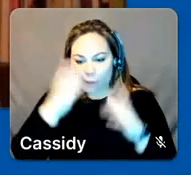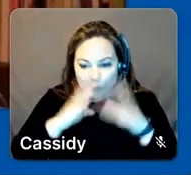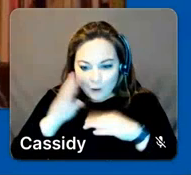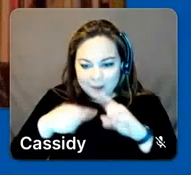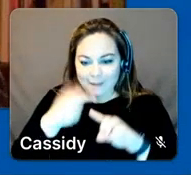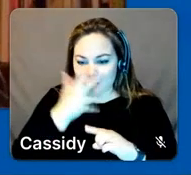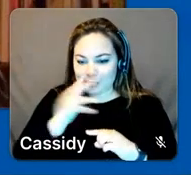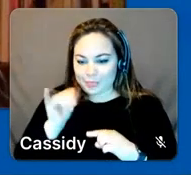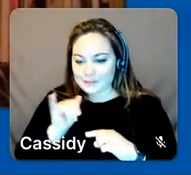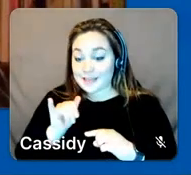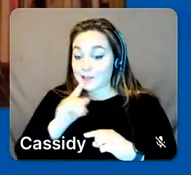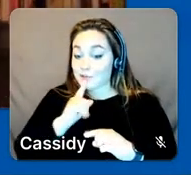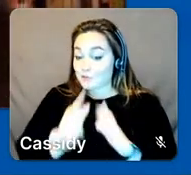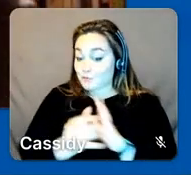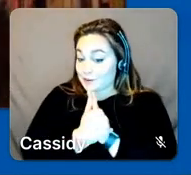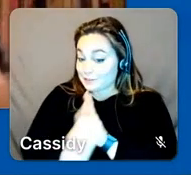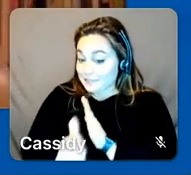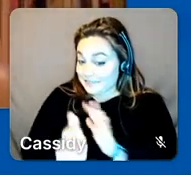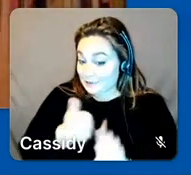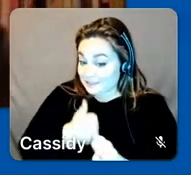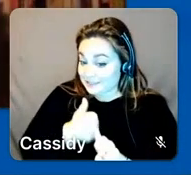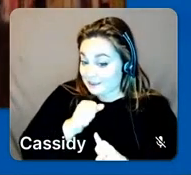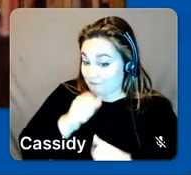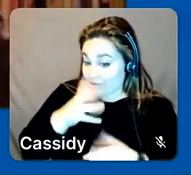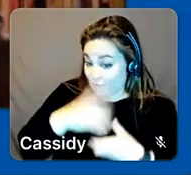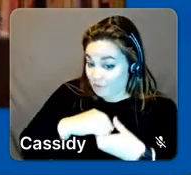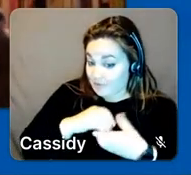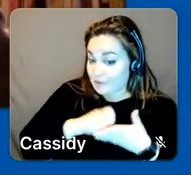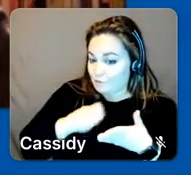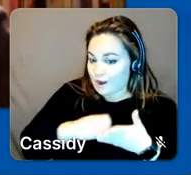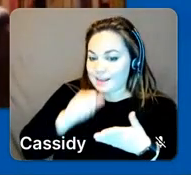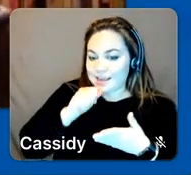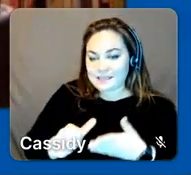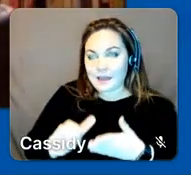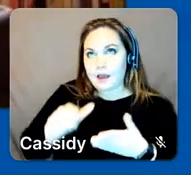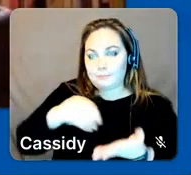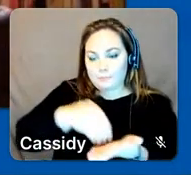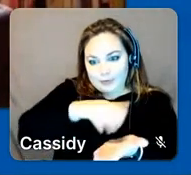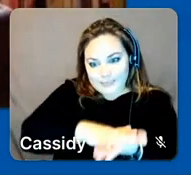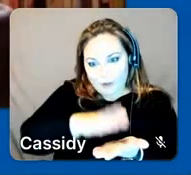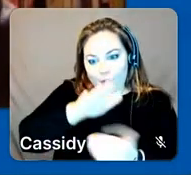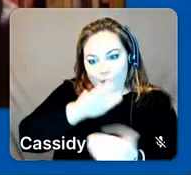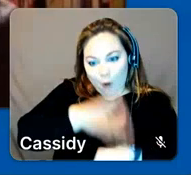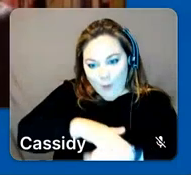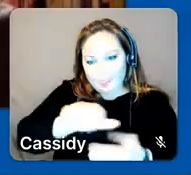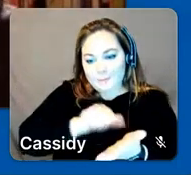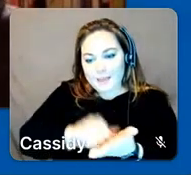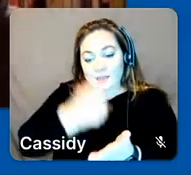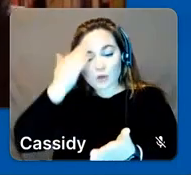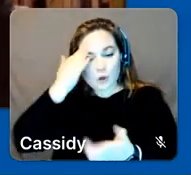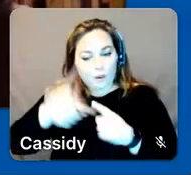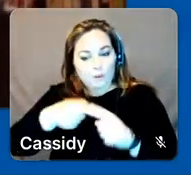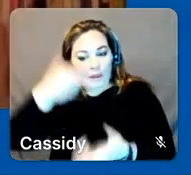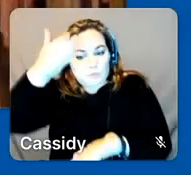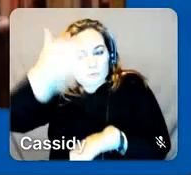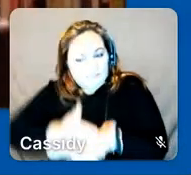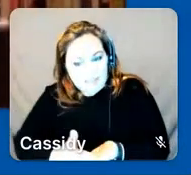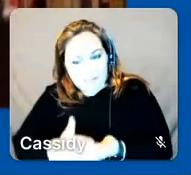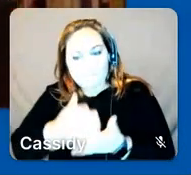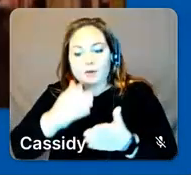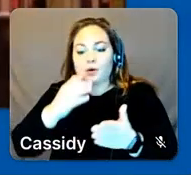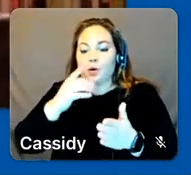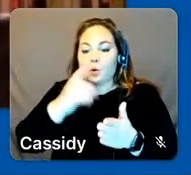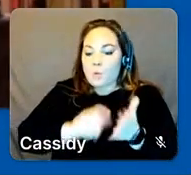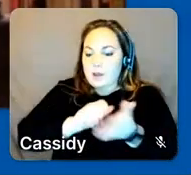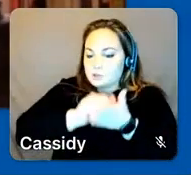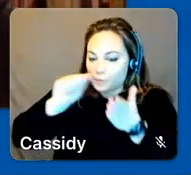writing is not, it's not actually getting it on the page. It's like knowing when to stop. Right? It's like knowing when what to take out is